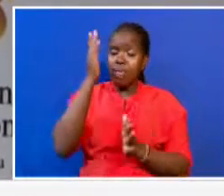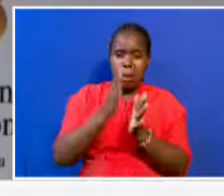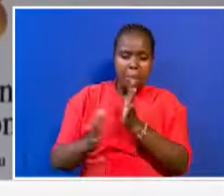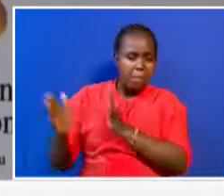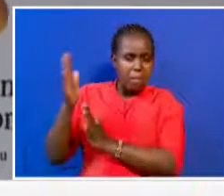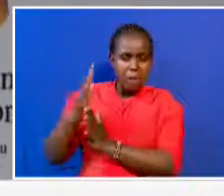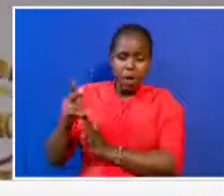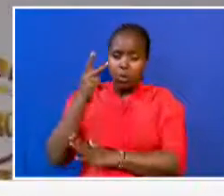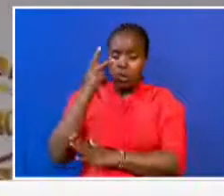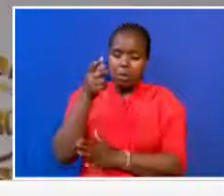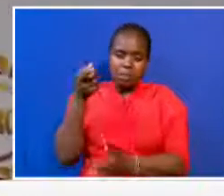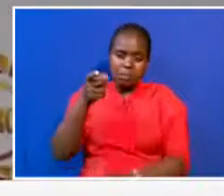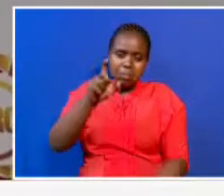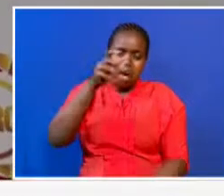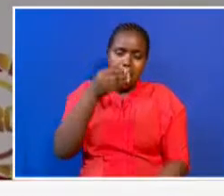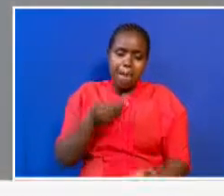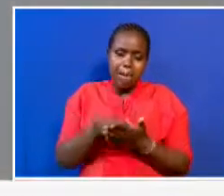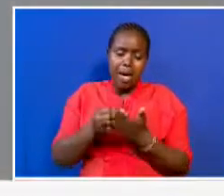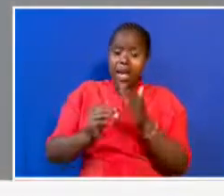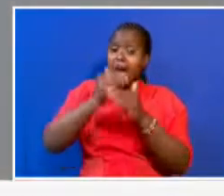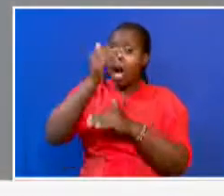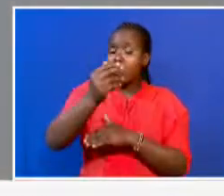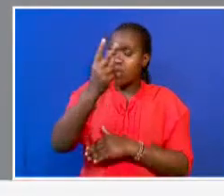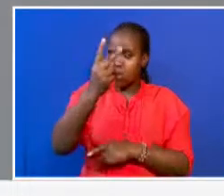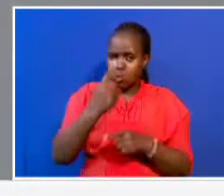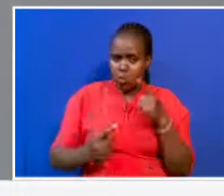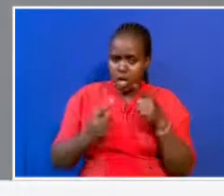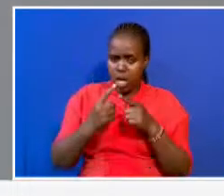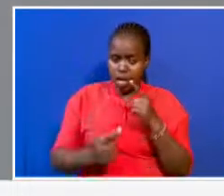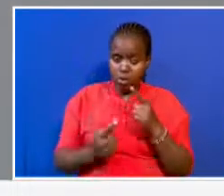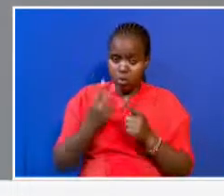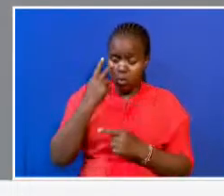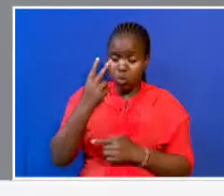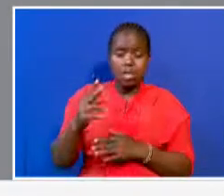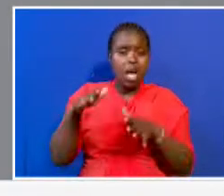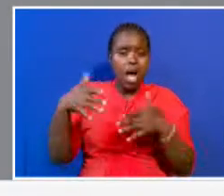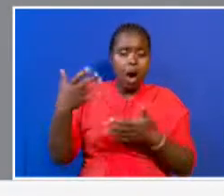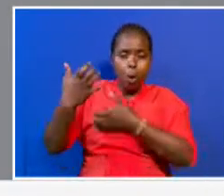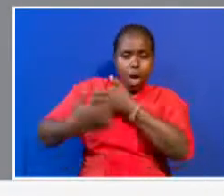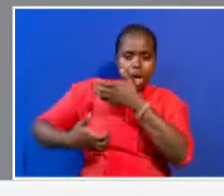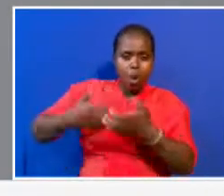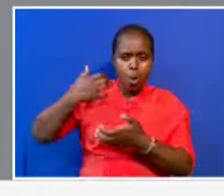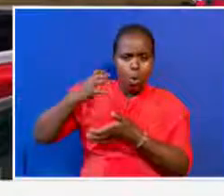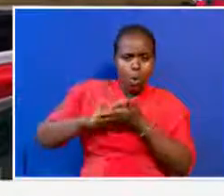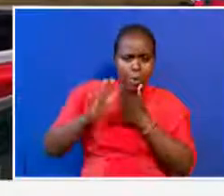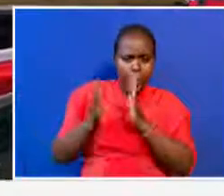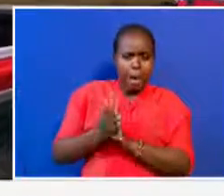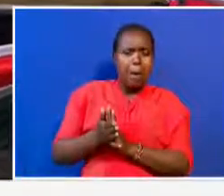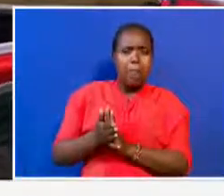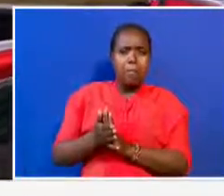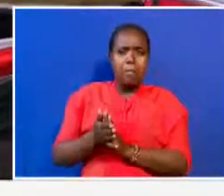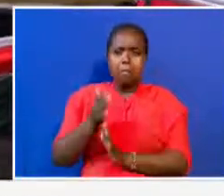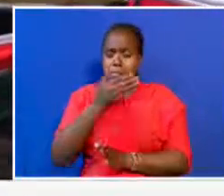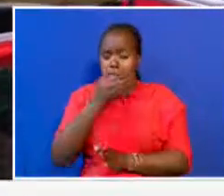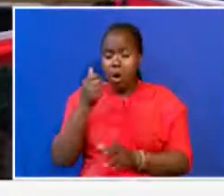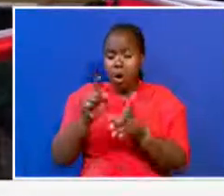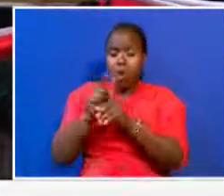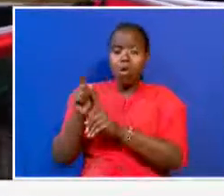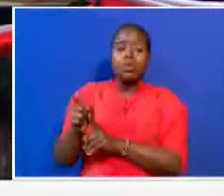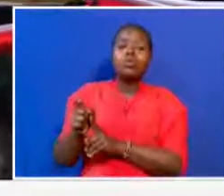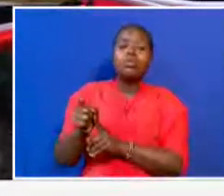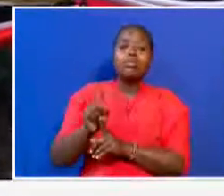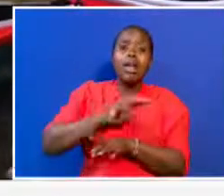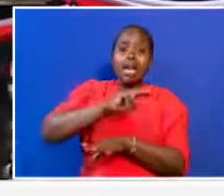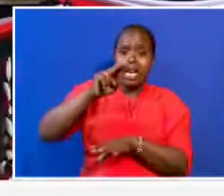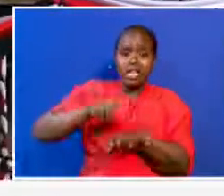tena hatua ya nyongeza ya mishahara baada ya miaka miwili kwa masharti ya jinsi uchumi utakavyokuwa umeimarika. Wizara ya Hazina ya